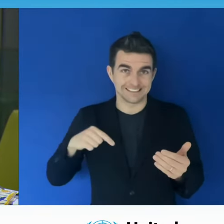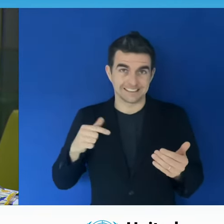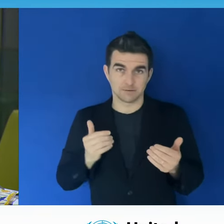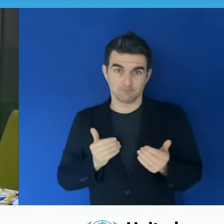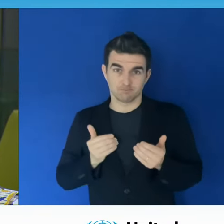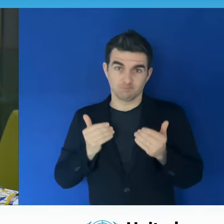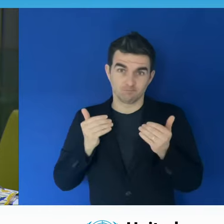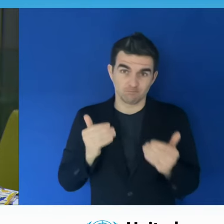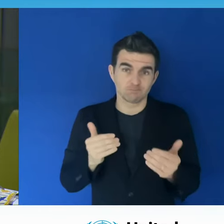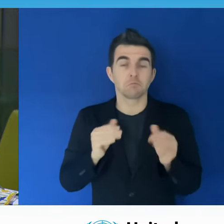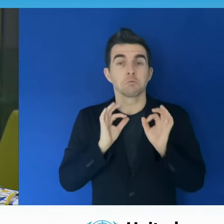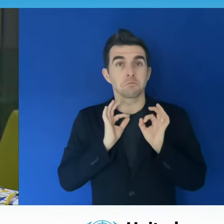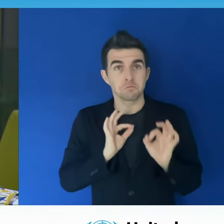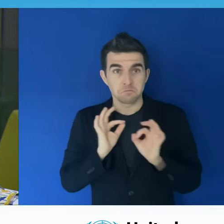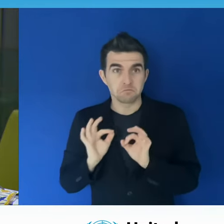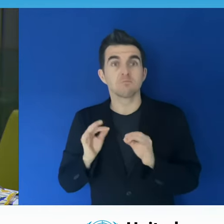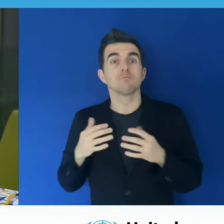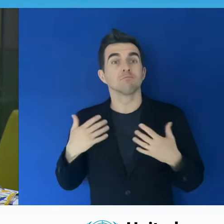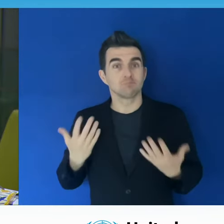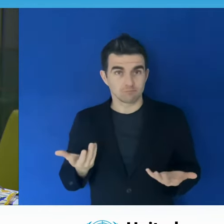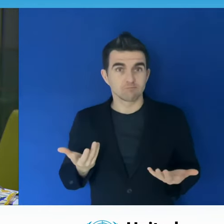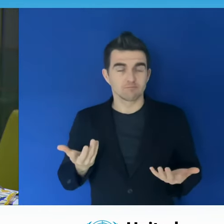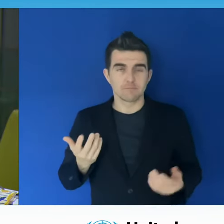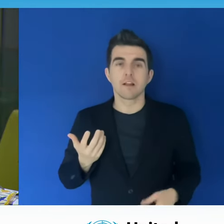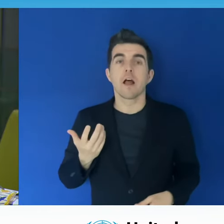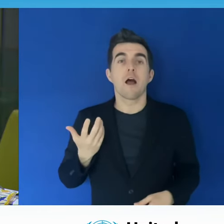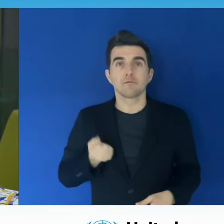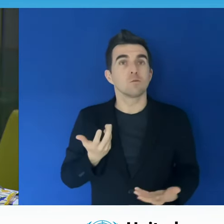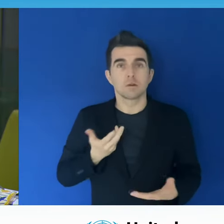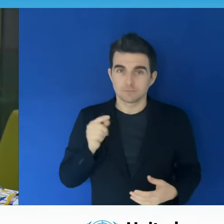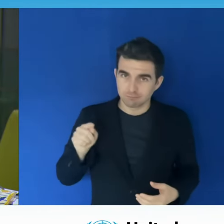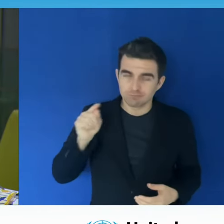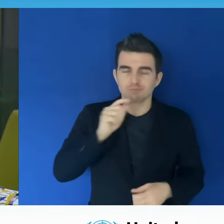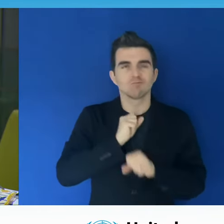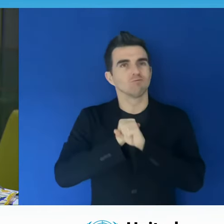policies, investments when it comes to studying the